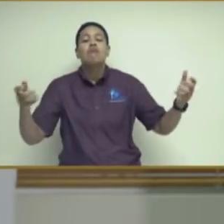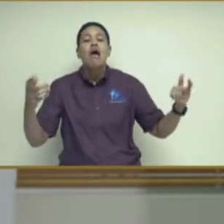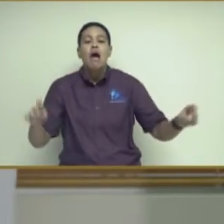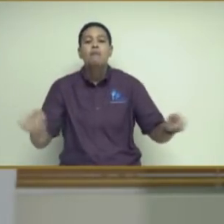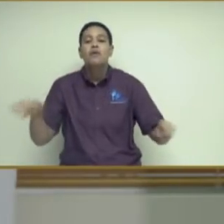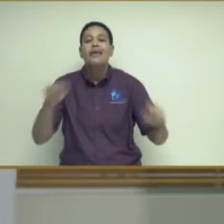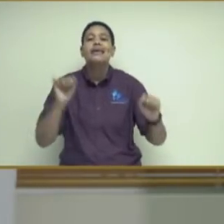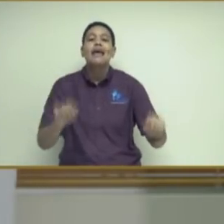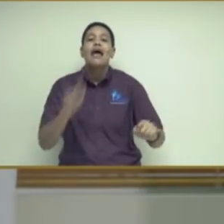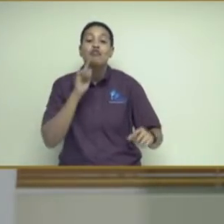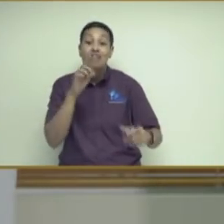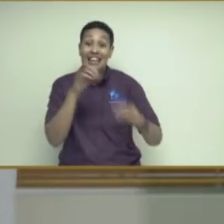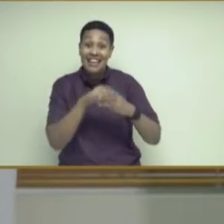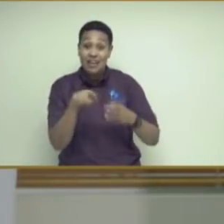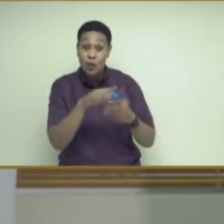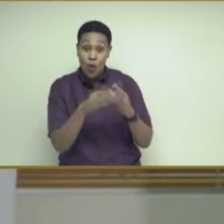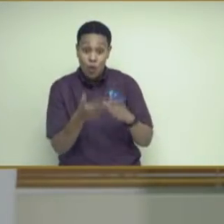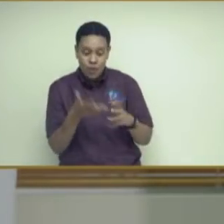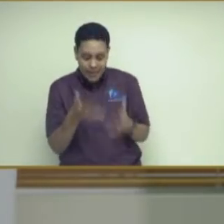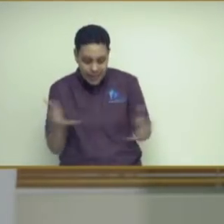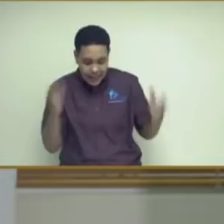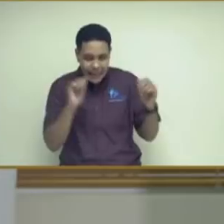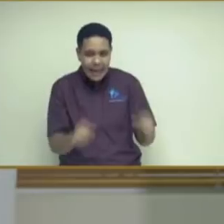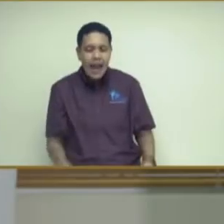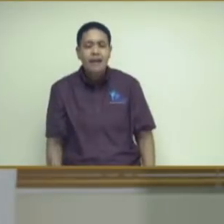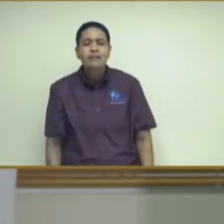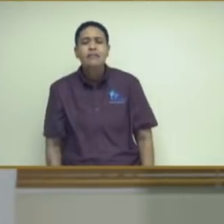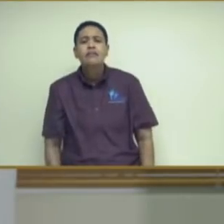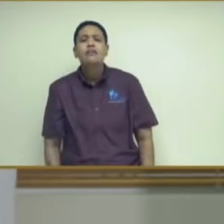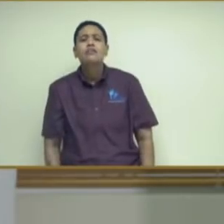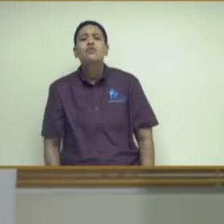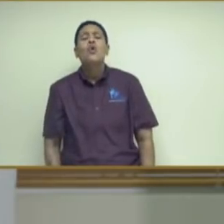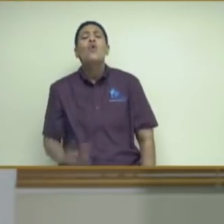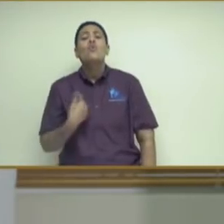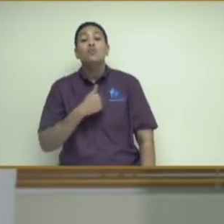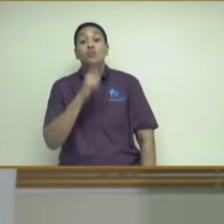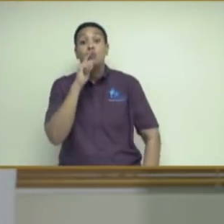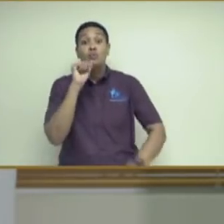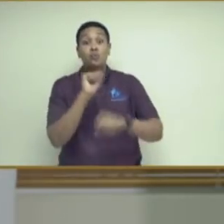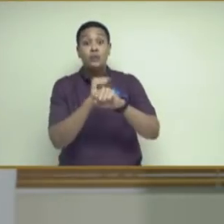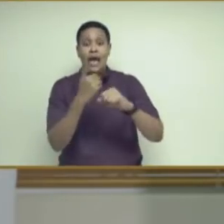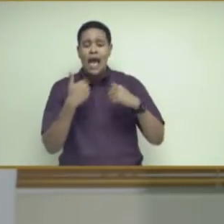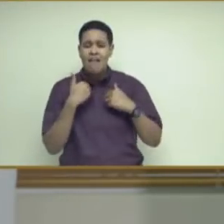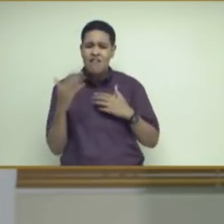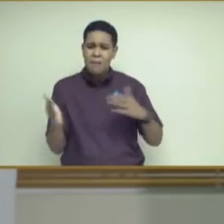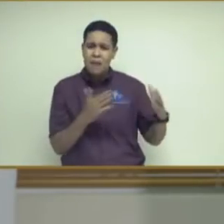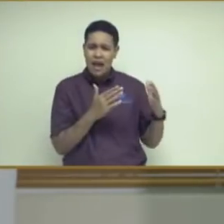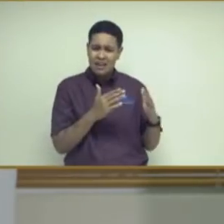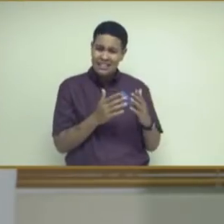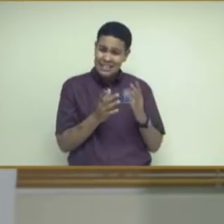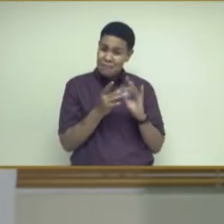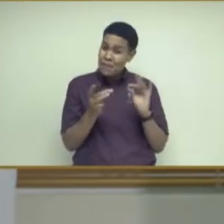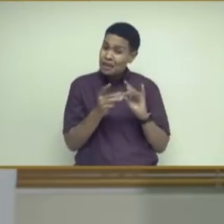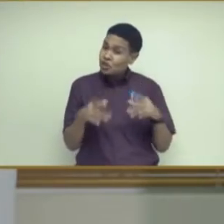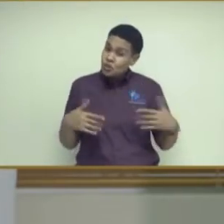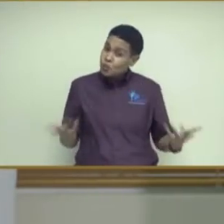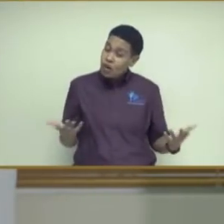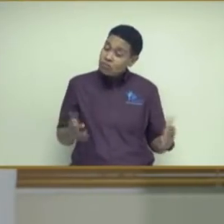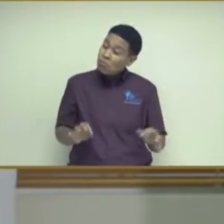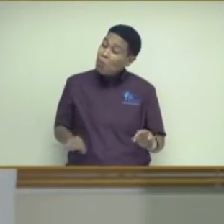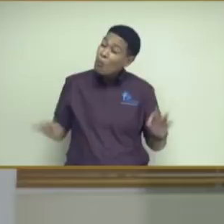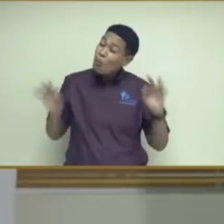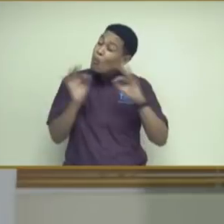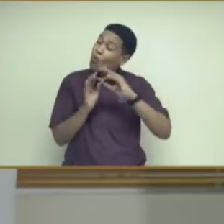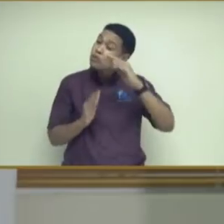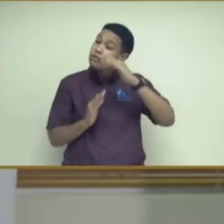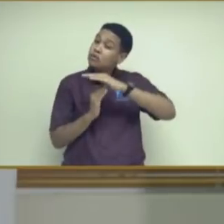they can be in those communities. So, we do have a plan. The key messaging here is that